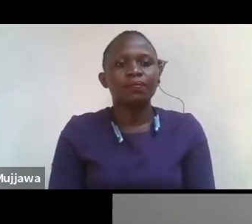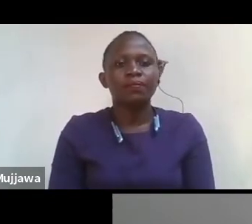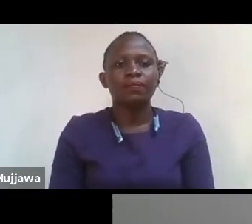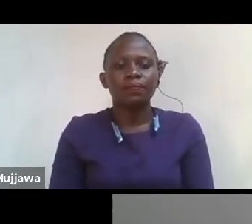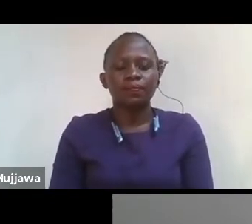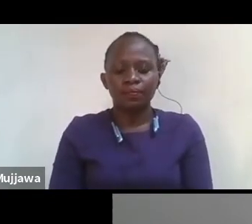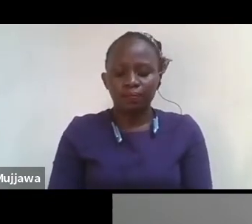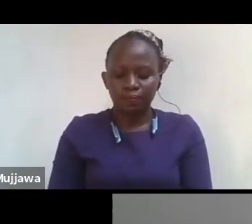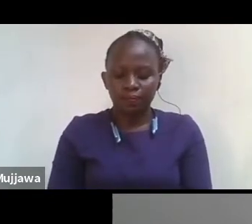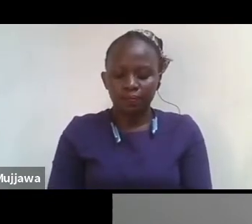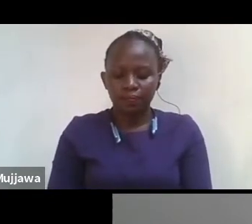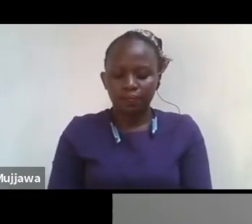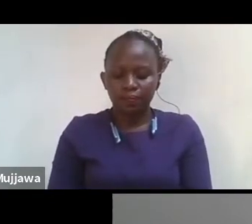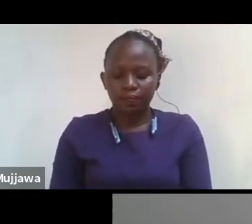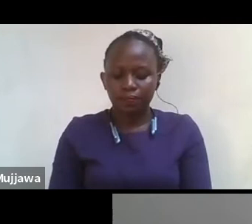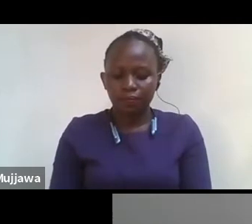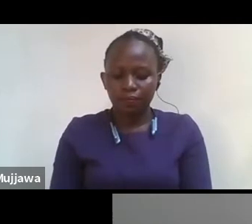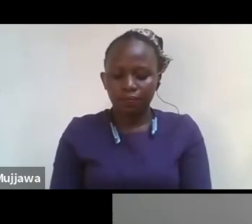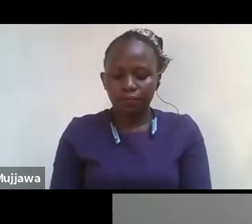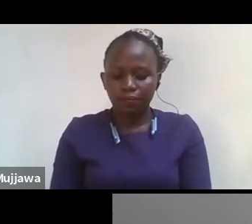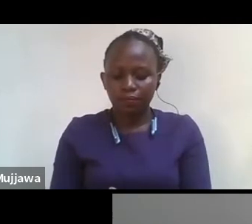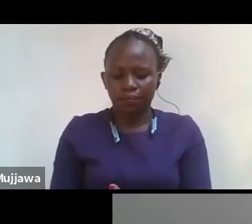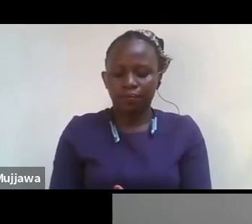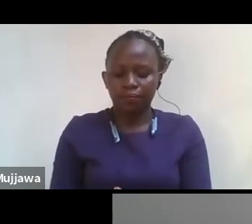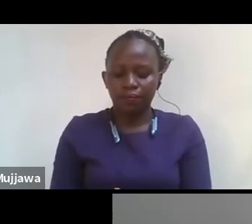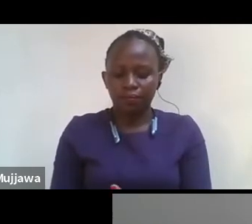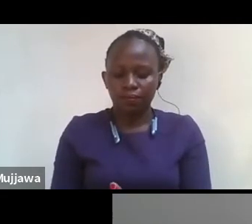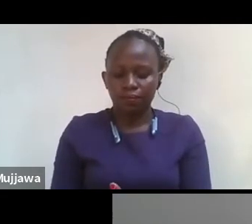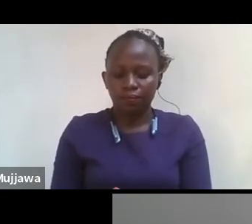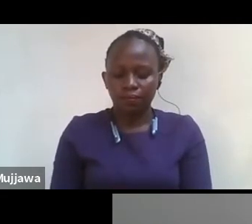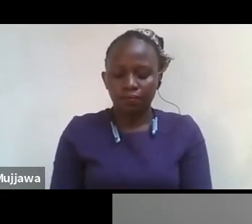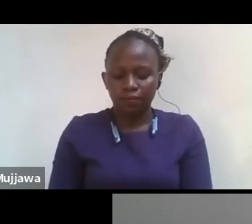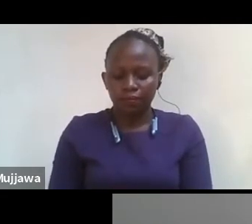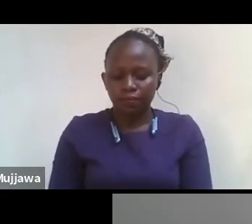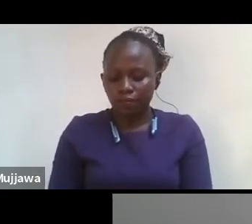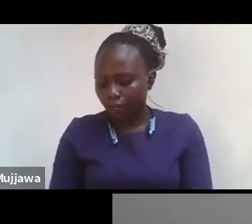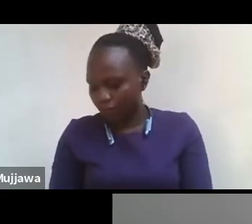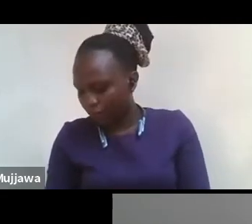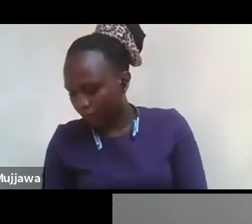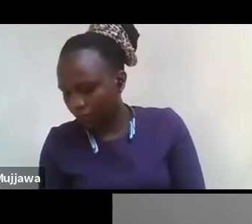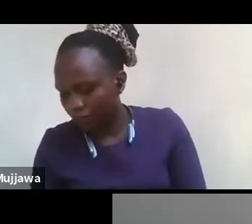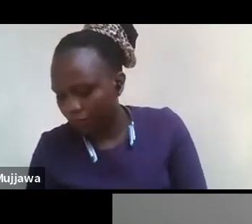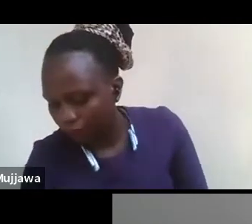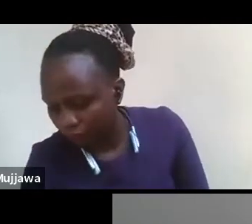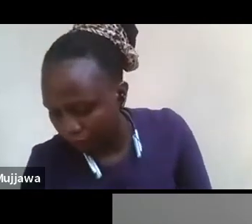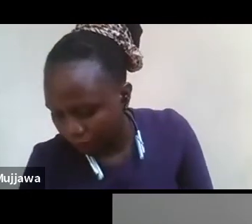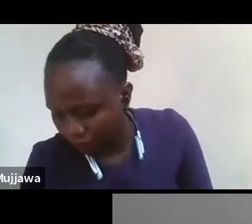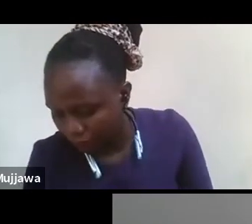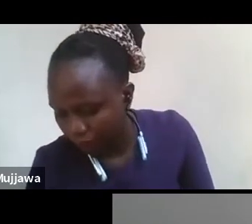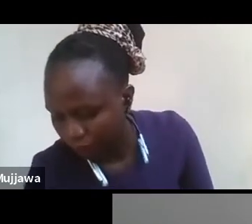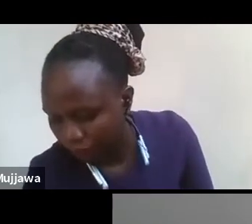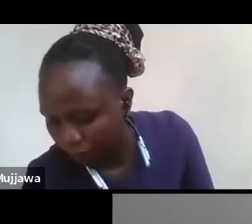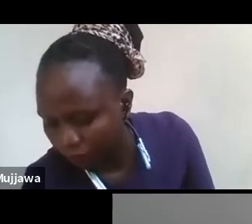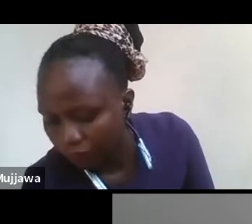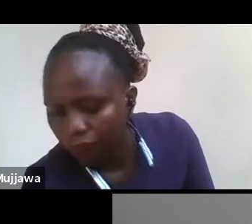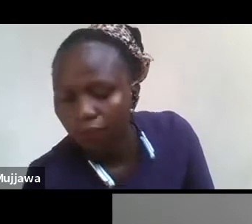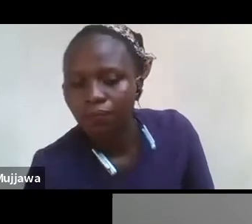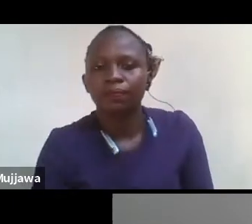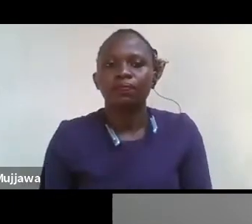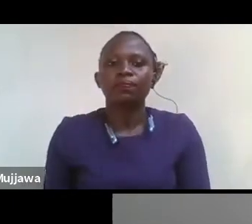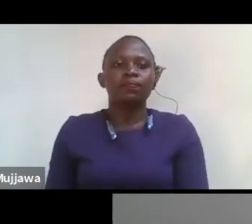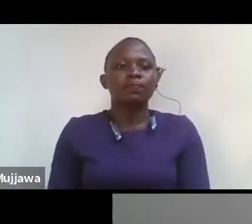yes, maybe I should start with Hope. Hope, very delighted that you are able to join us.